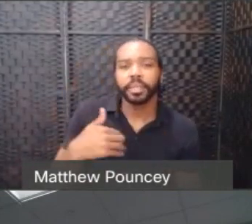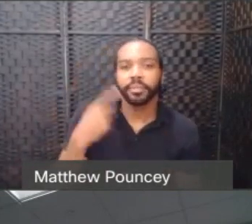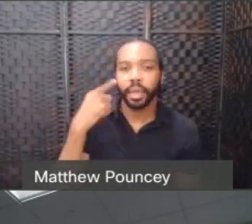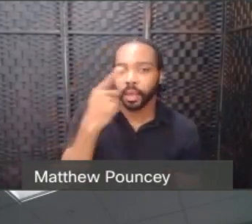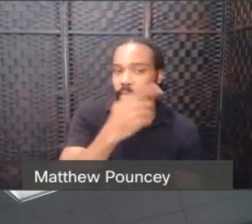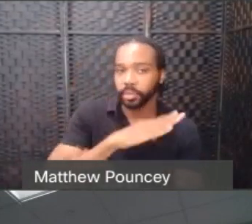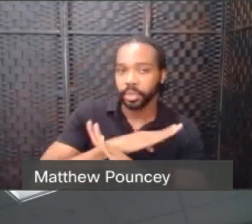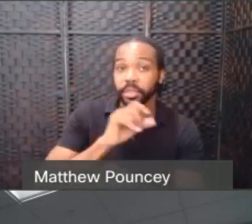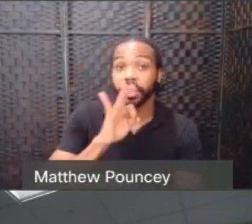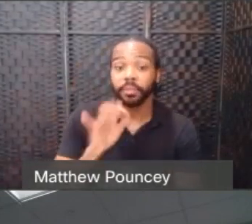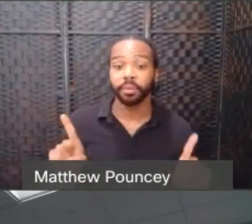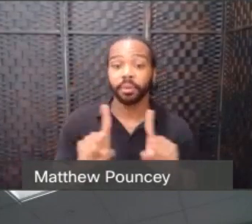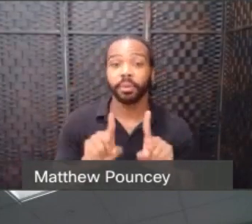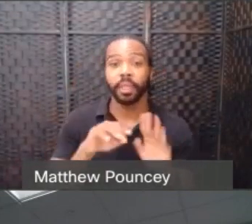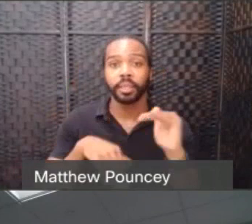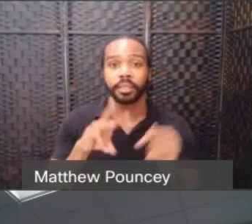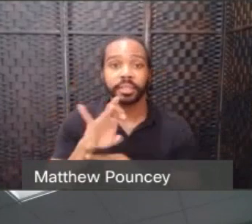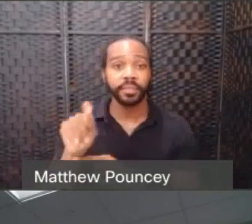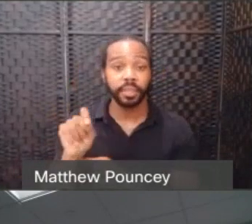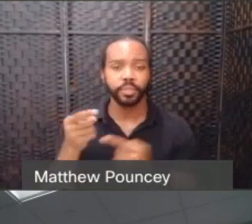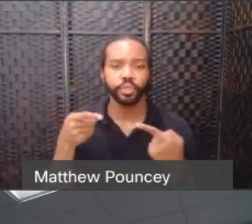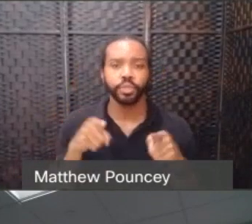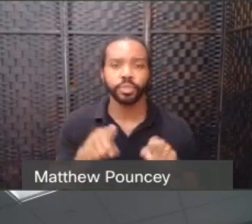the facility while we are in phase 2. So